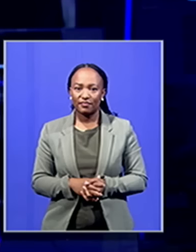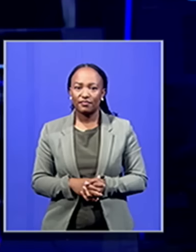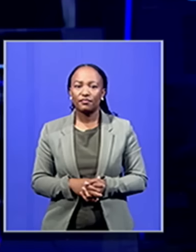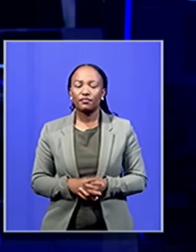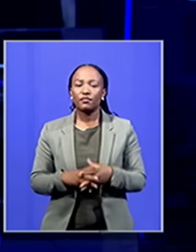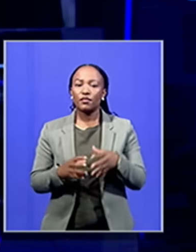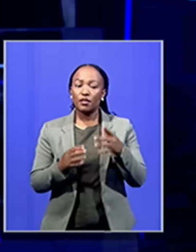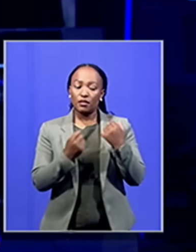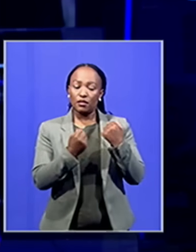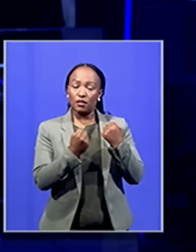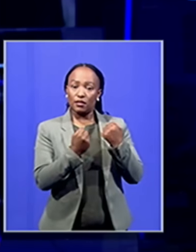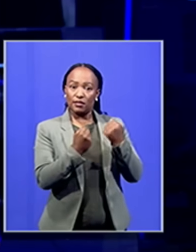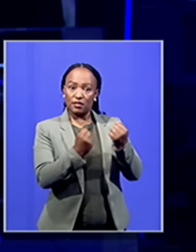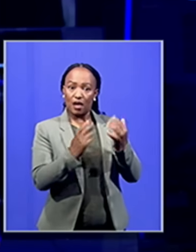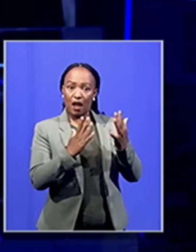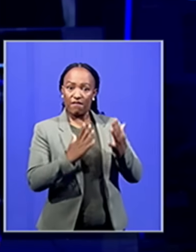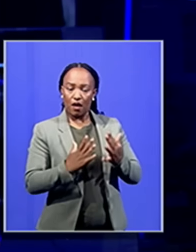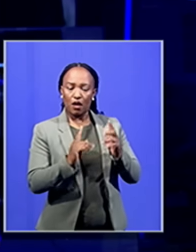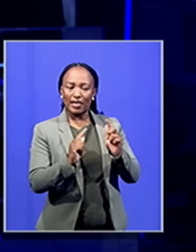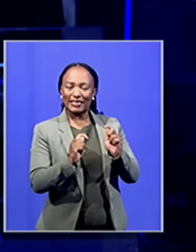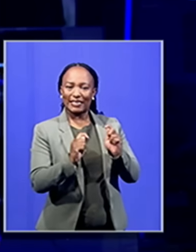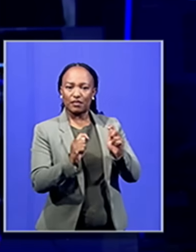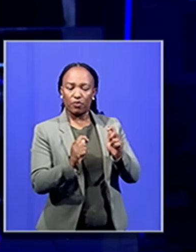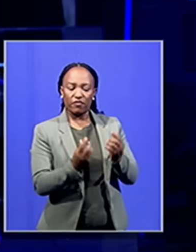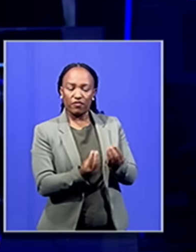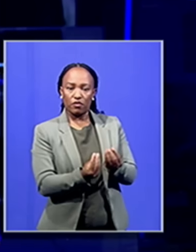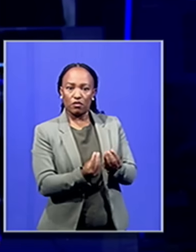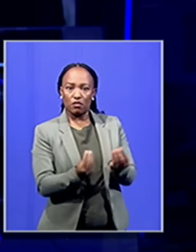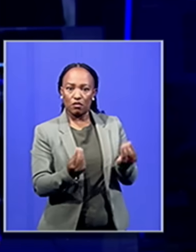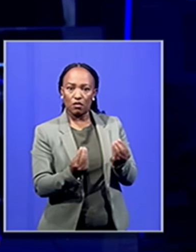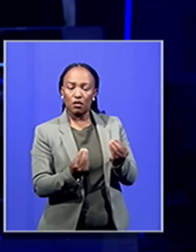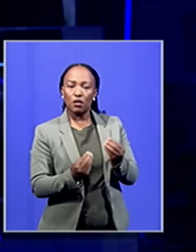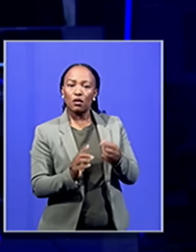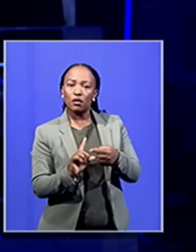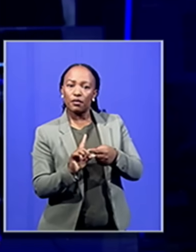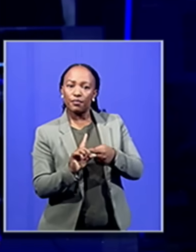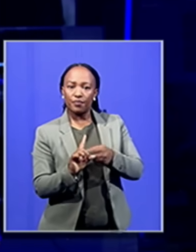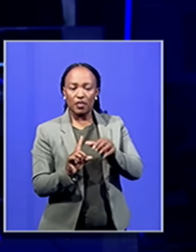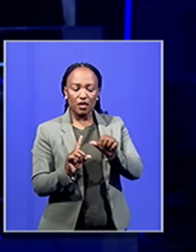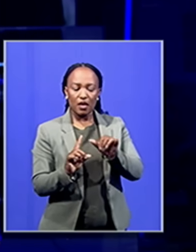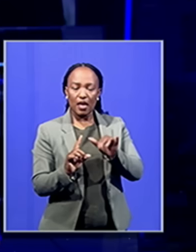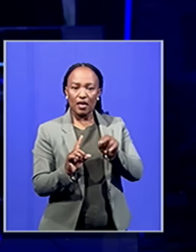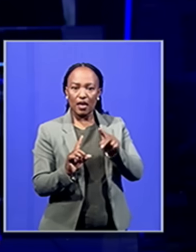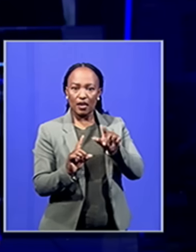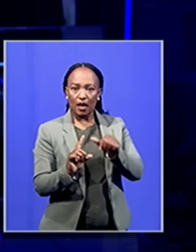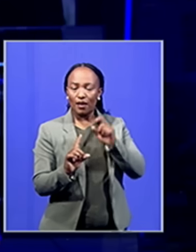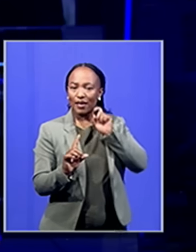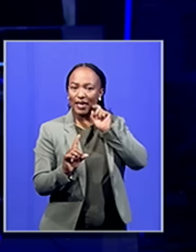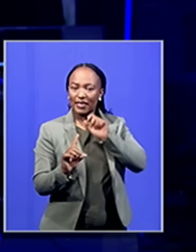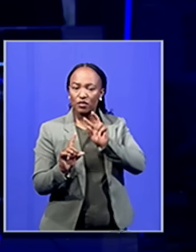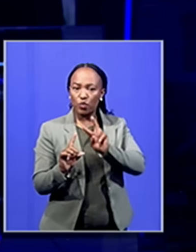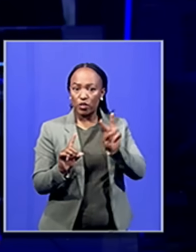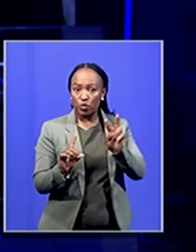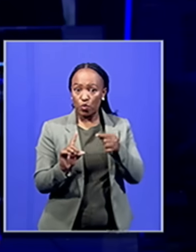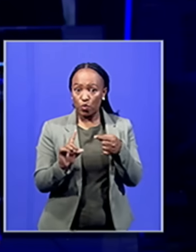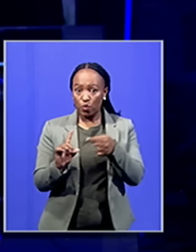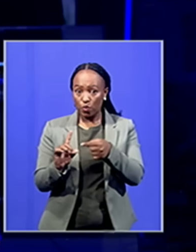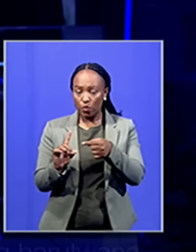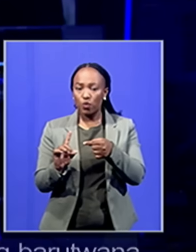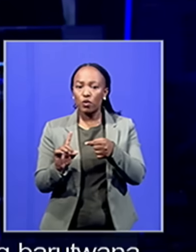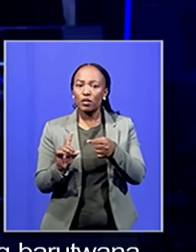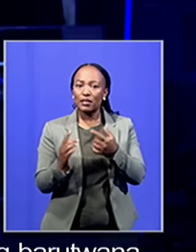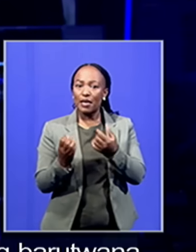Mokhani wa tekesi ya bana ba sekolo ya bakileng kotsi ka Mantaha Ayanda tlotla ya dilemo tse 22 o tobane le diqoso